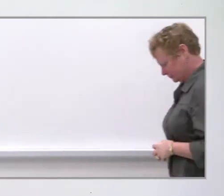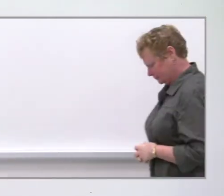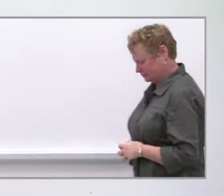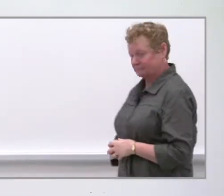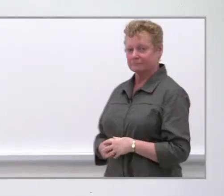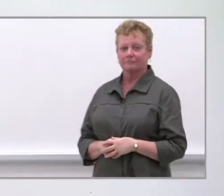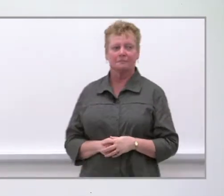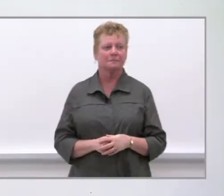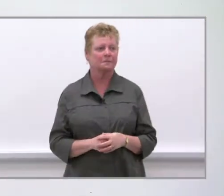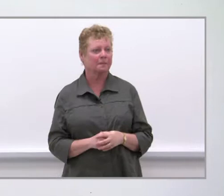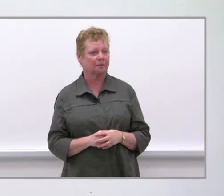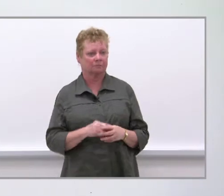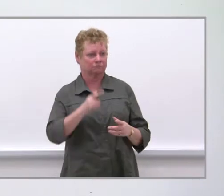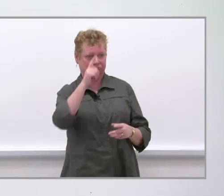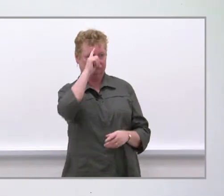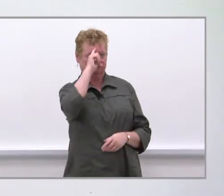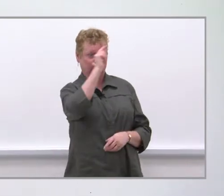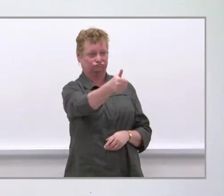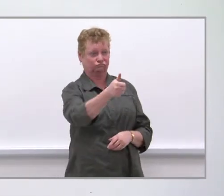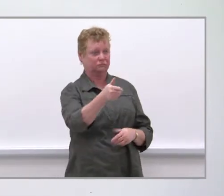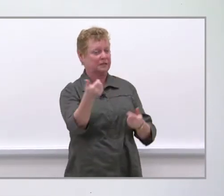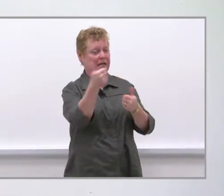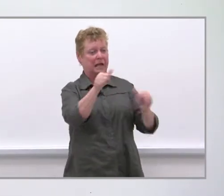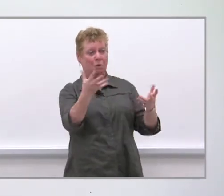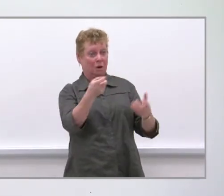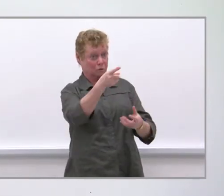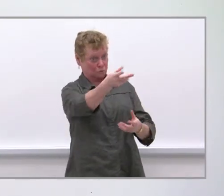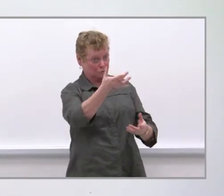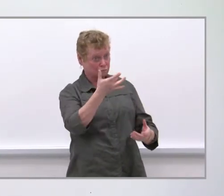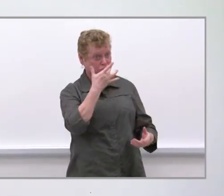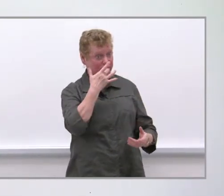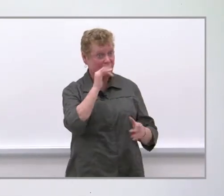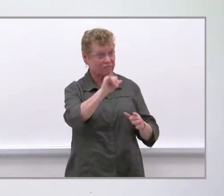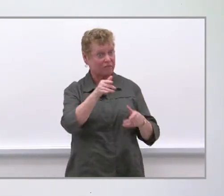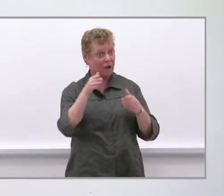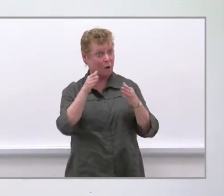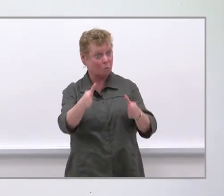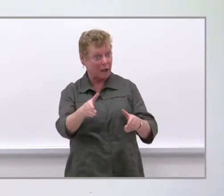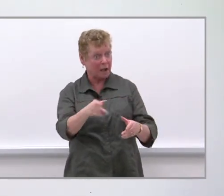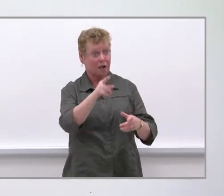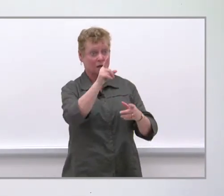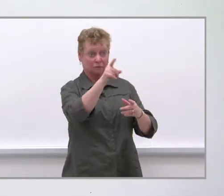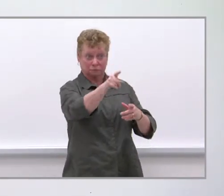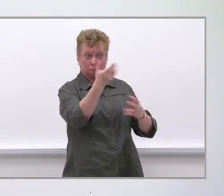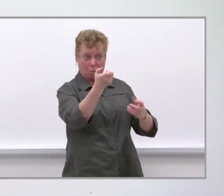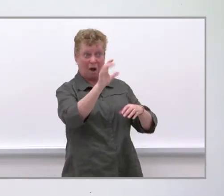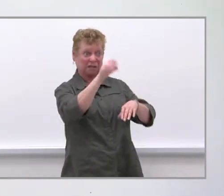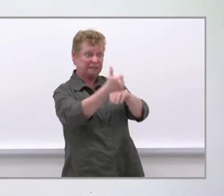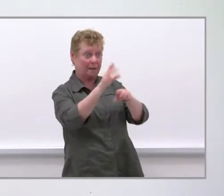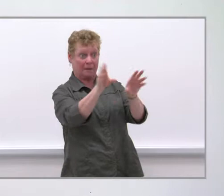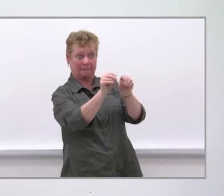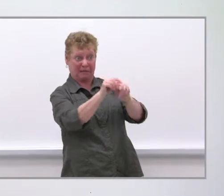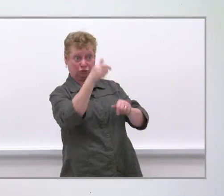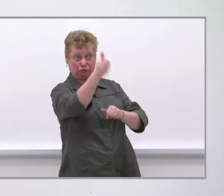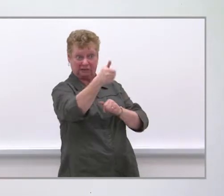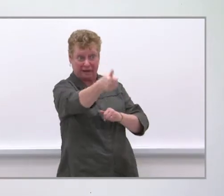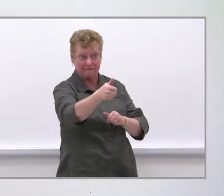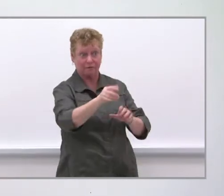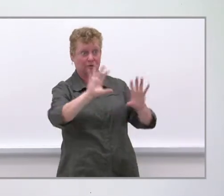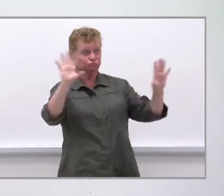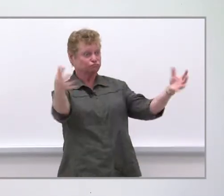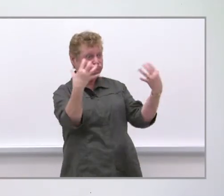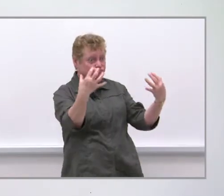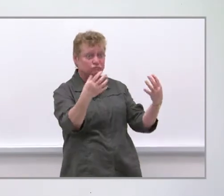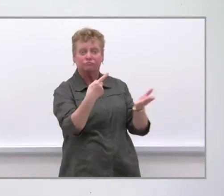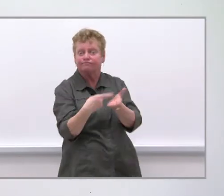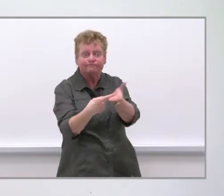You can do it any way you want. If that's what you want as a community, organize a meeting on your own, talk about what you want